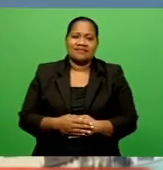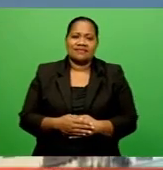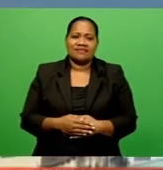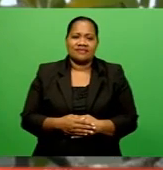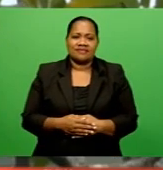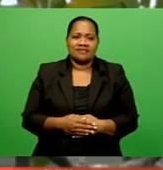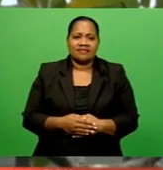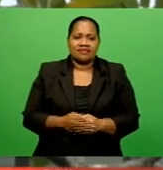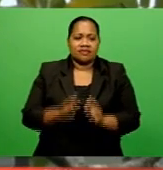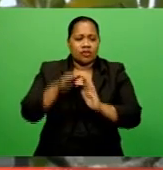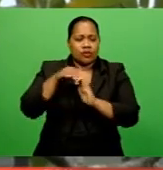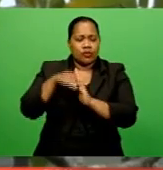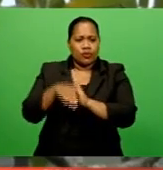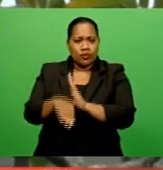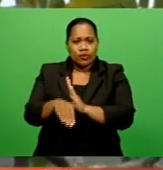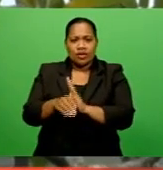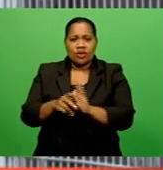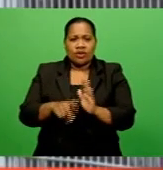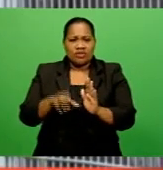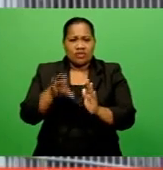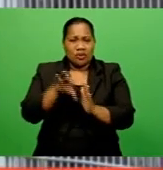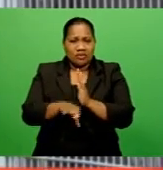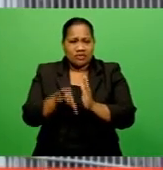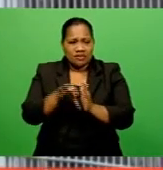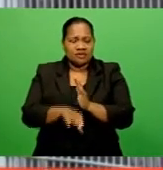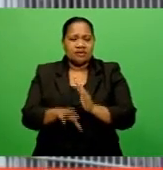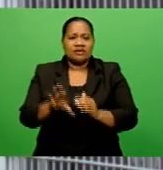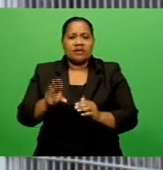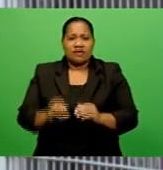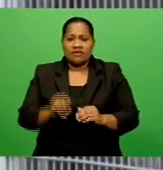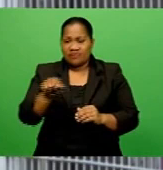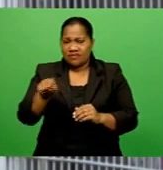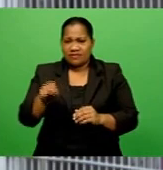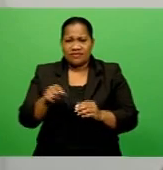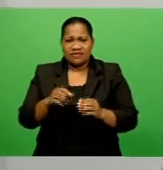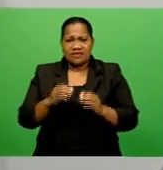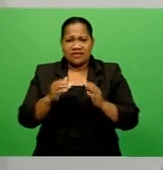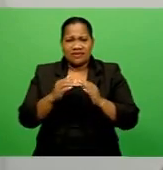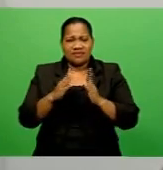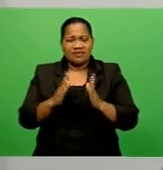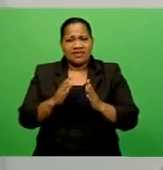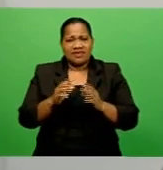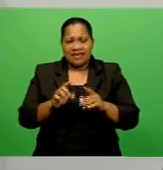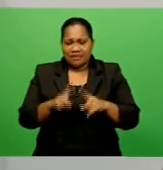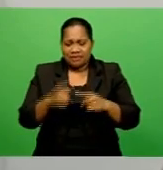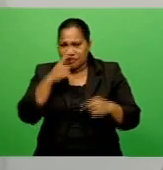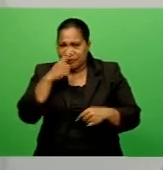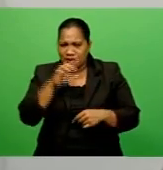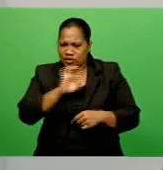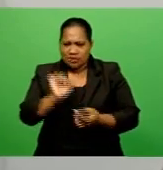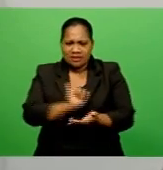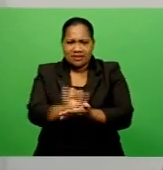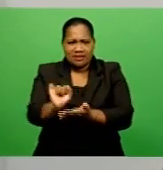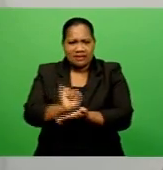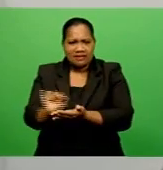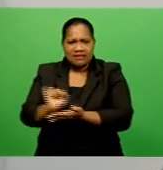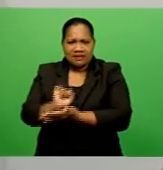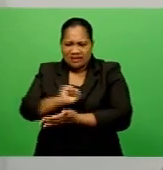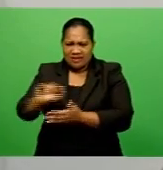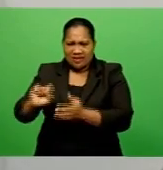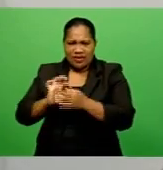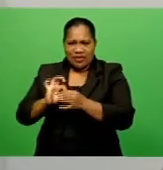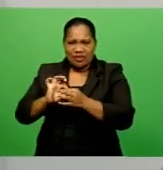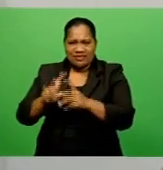A decline in property prices has affected the valuation market. People are not selling the properties. The market is not that